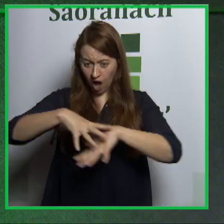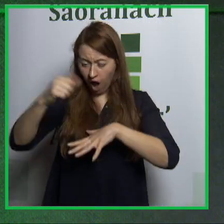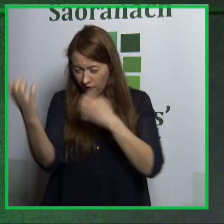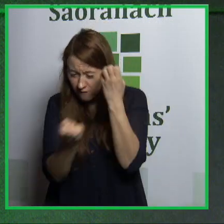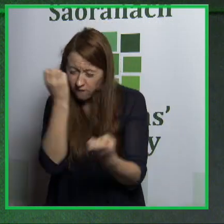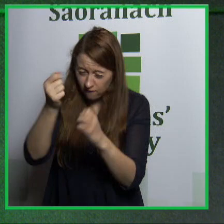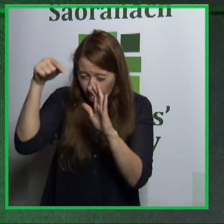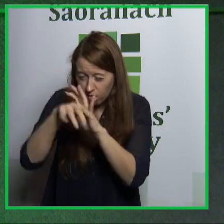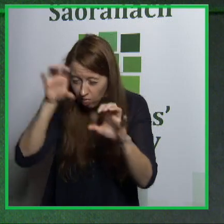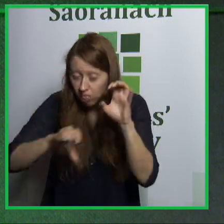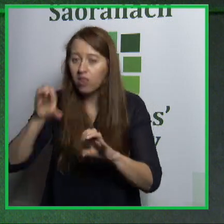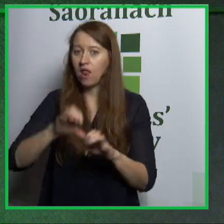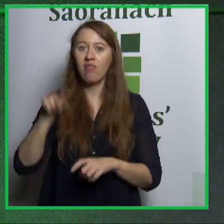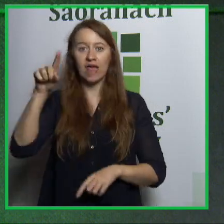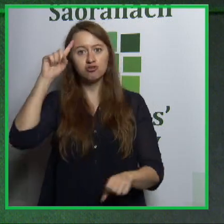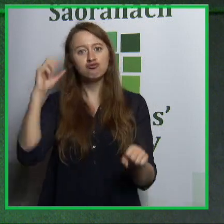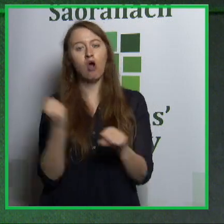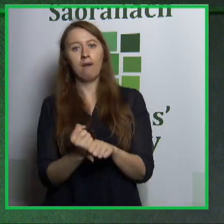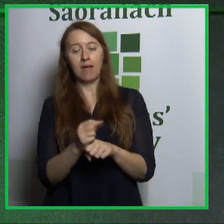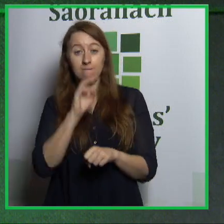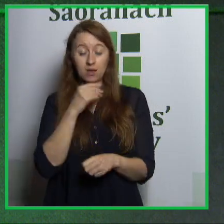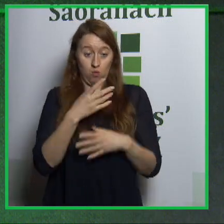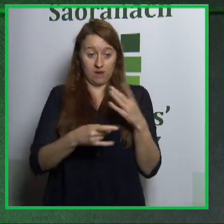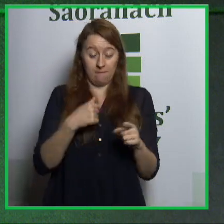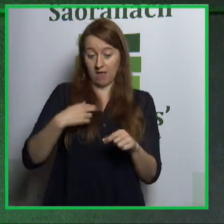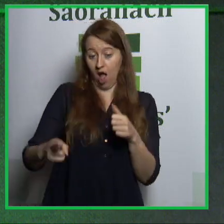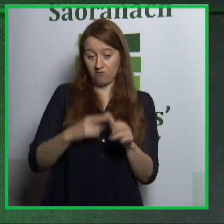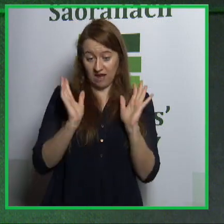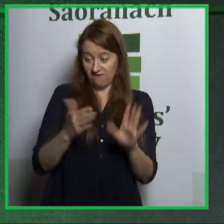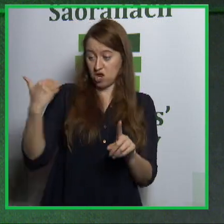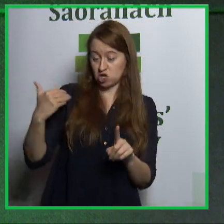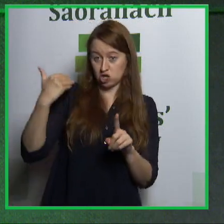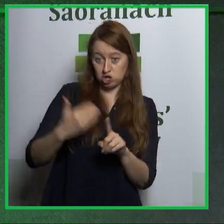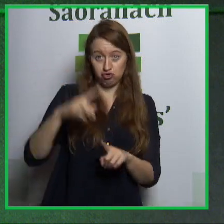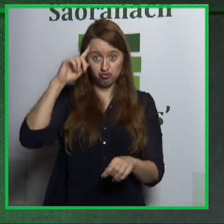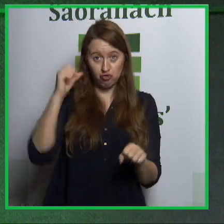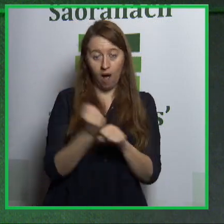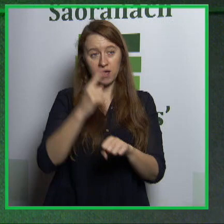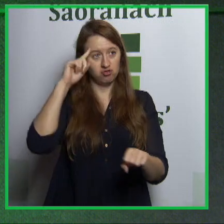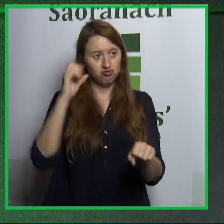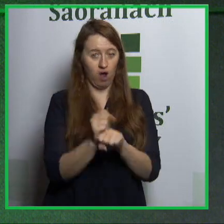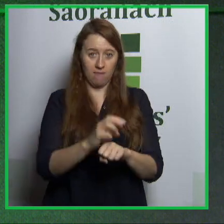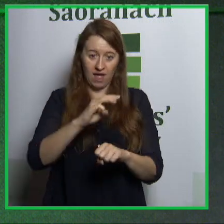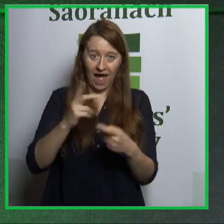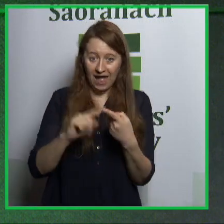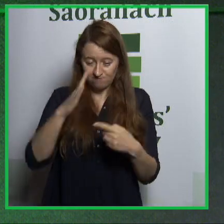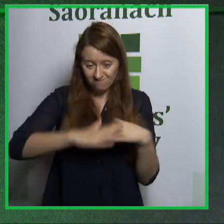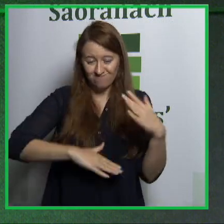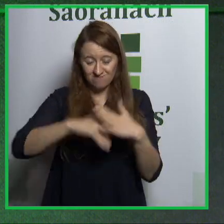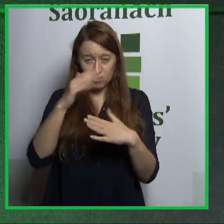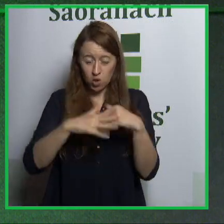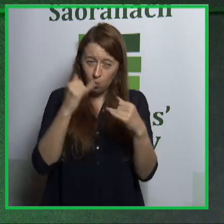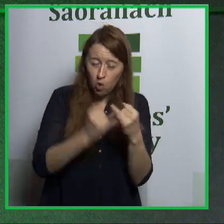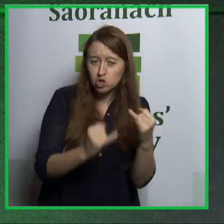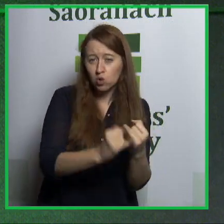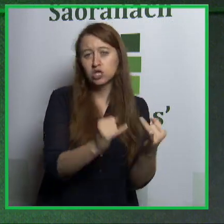all traumatising. So what's happening is you're putting trauma on top of trauma on top of trauma, and then you're wondering why aren't people can't get out of this,